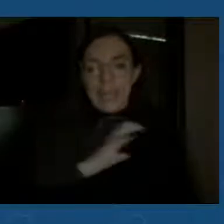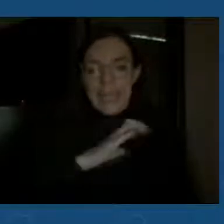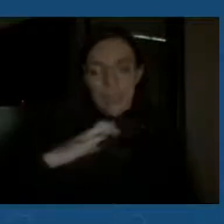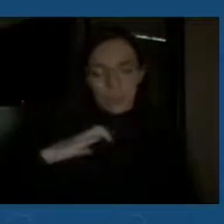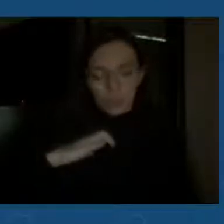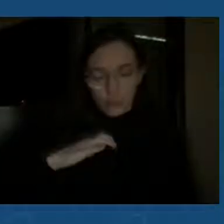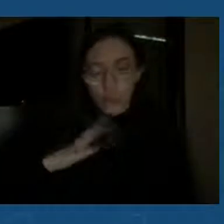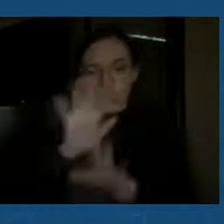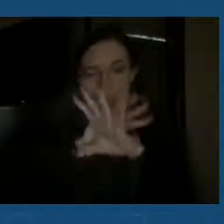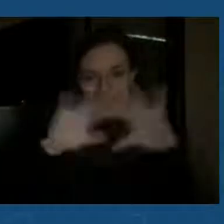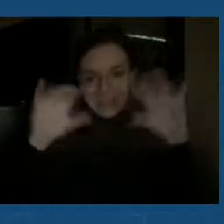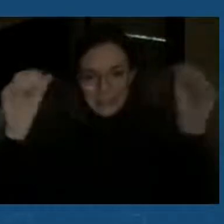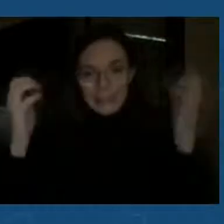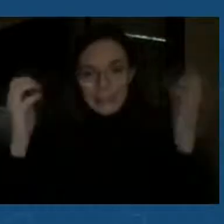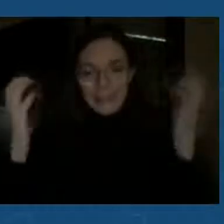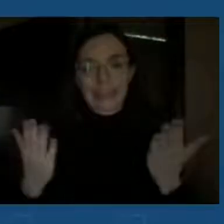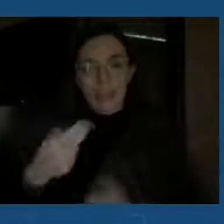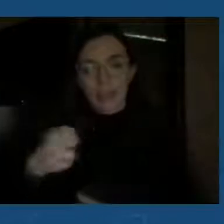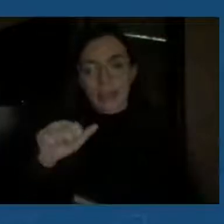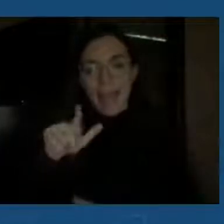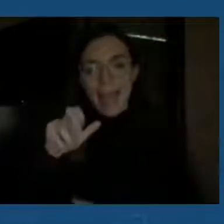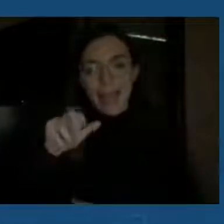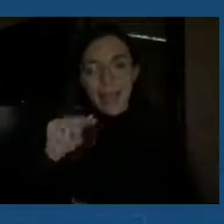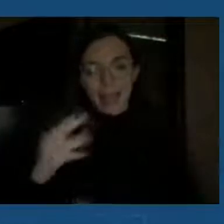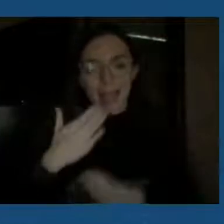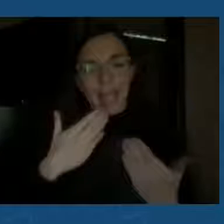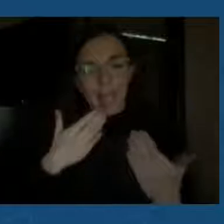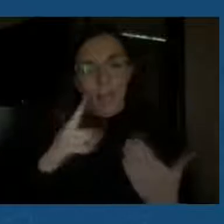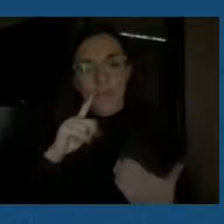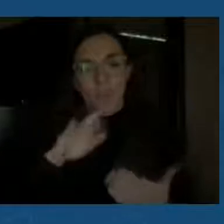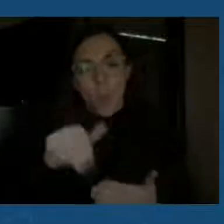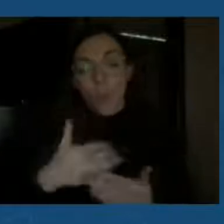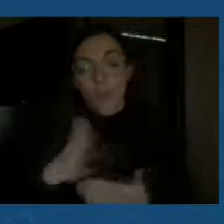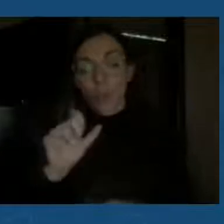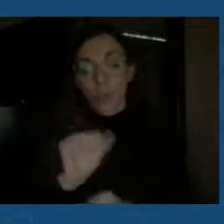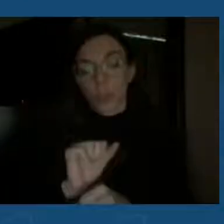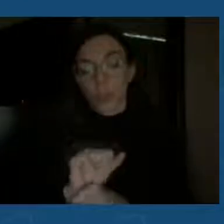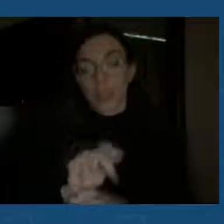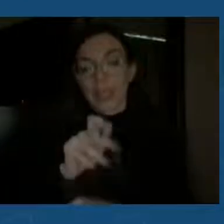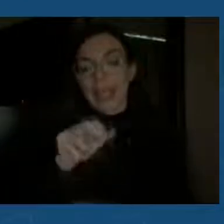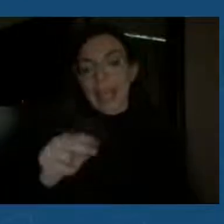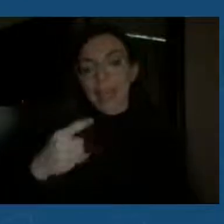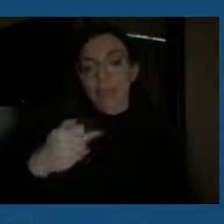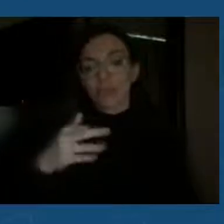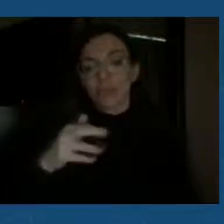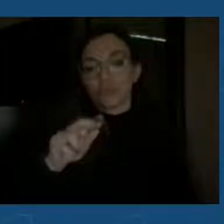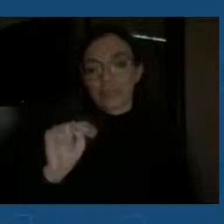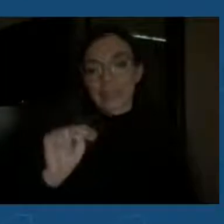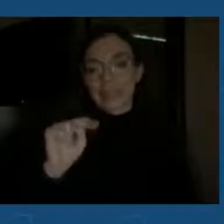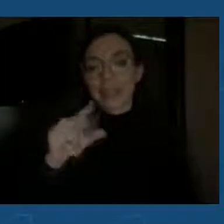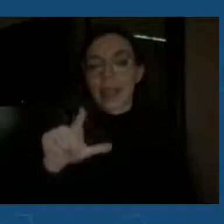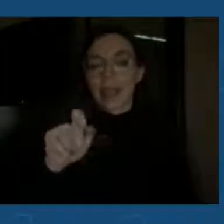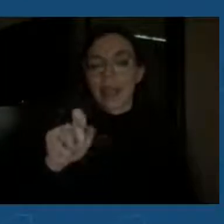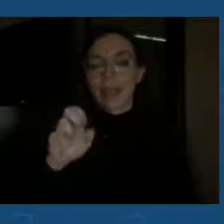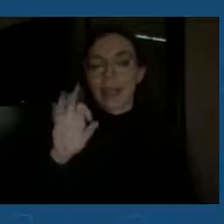well. Thank you, Helen, for all the work that you do. We have Ken Greenleaf, the Executive Director, the Vice President of